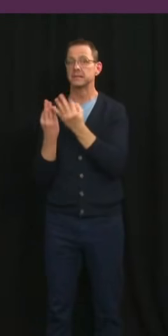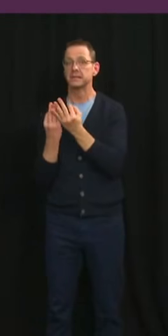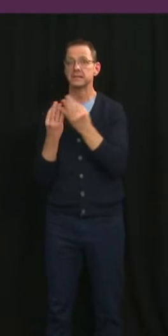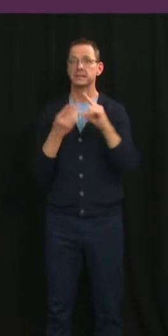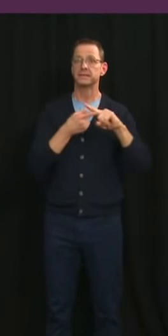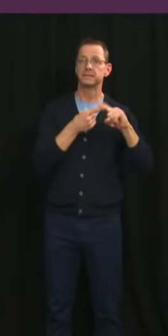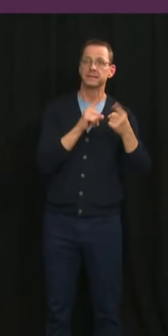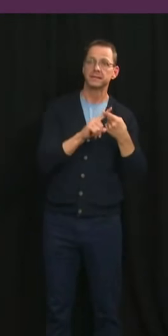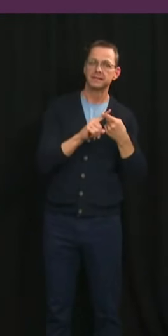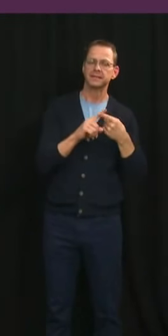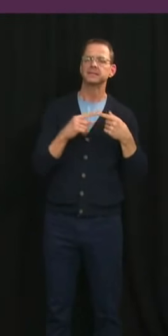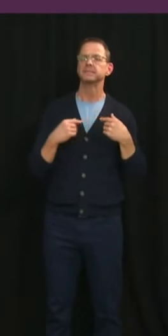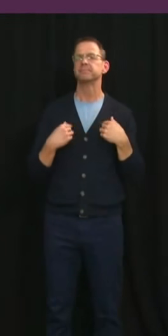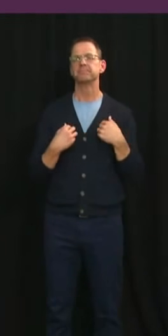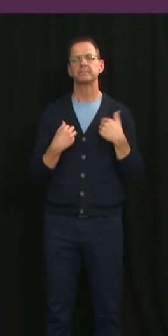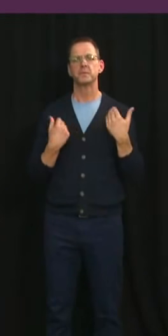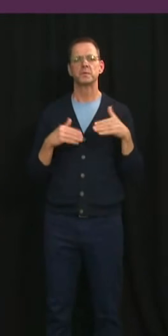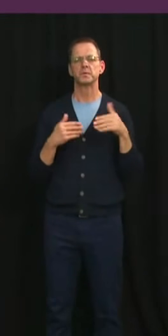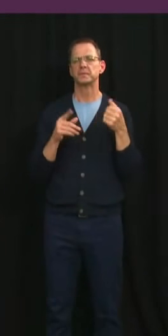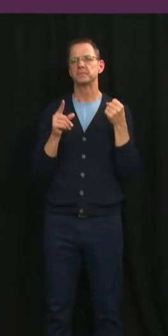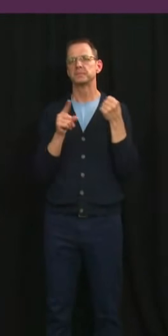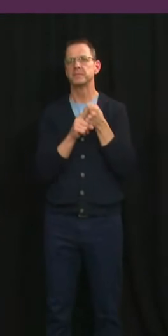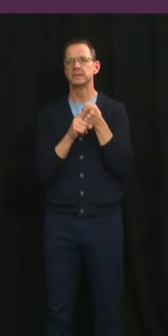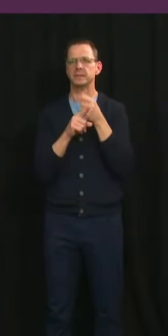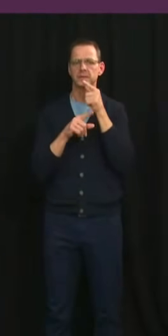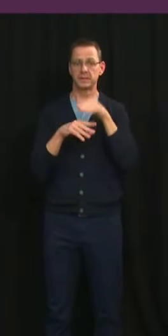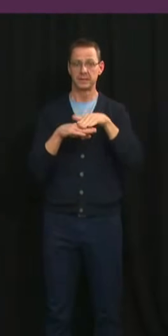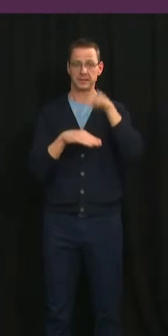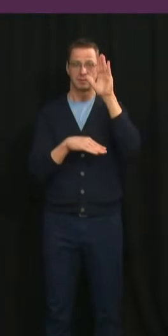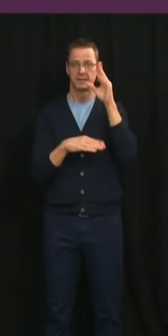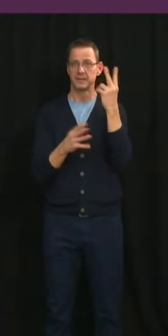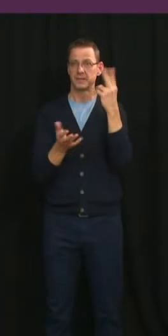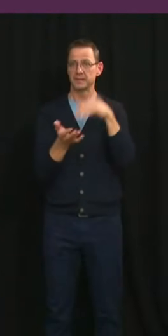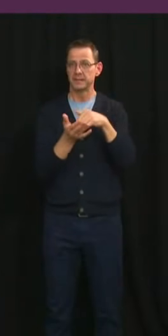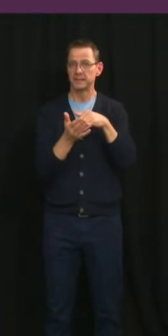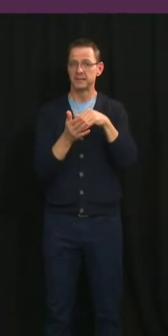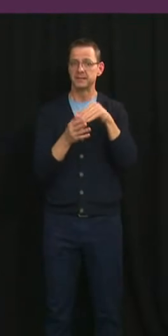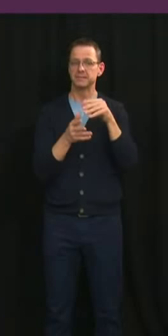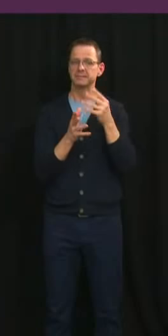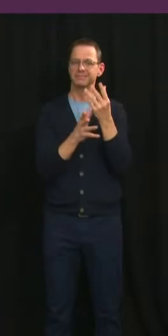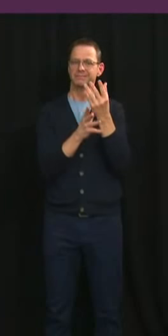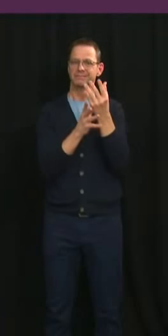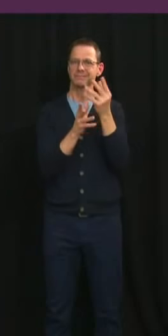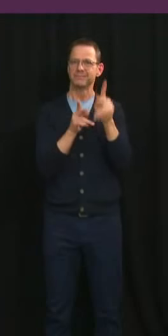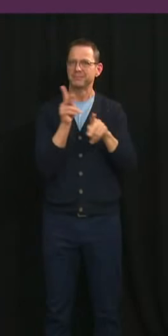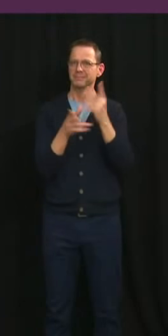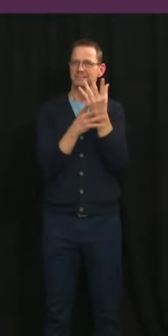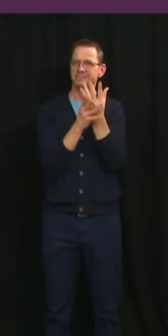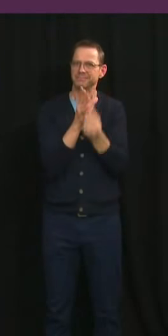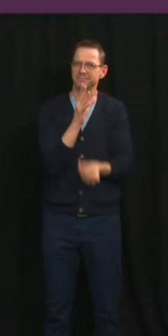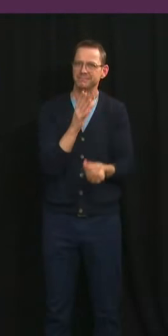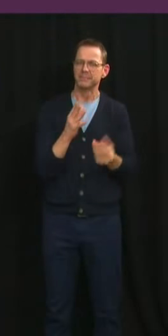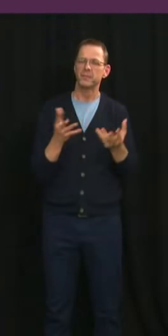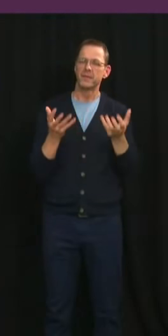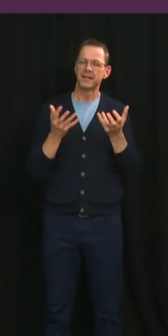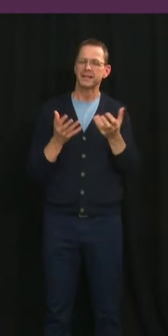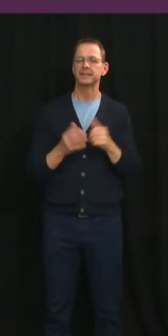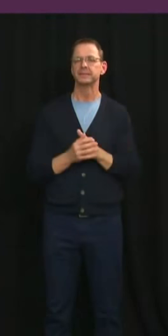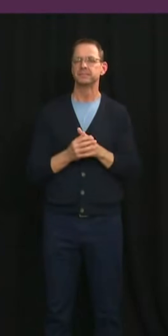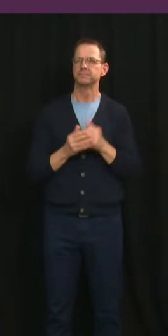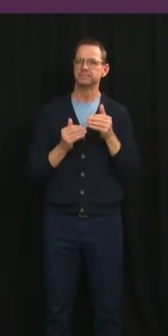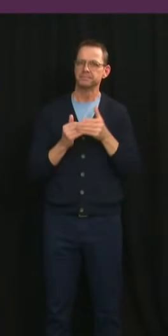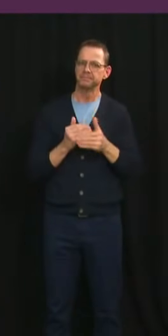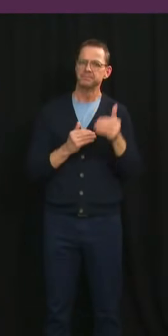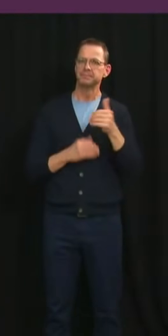have been lost over this past year, I just want to begin by extending my heartfelt condolences, and I know that is shared by all